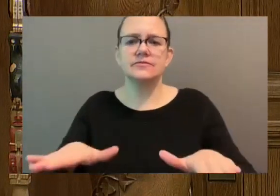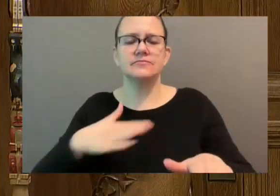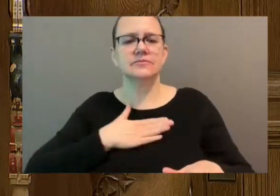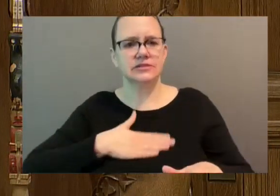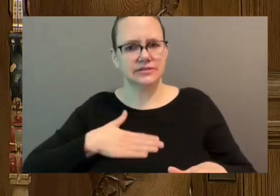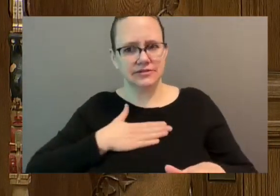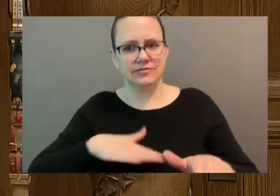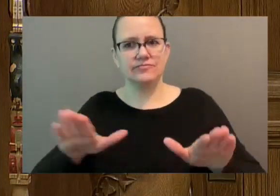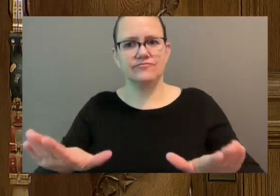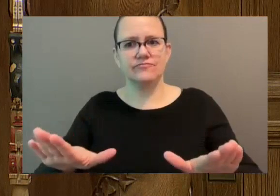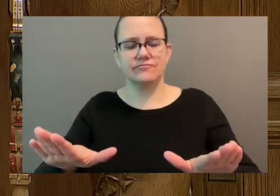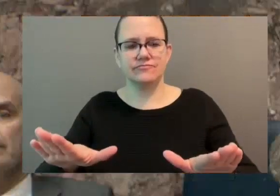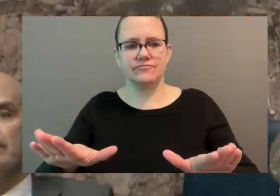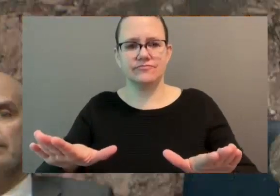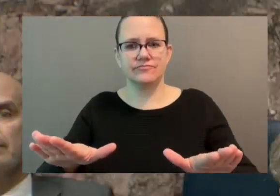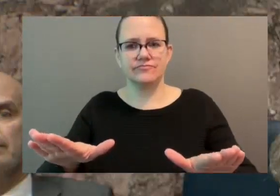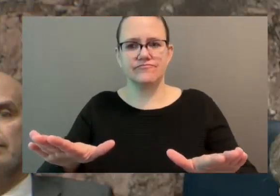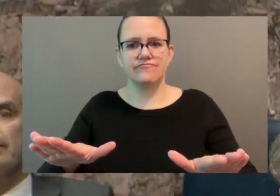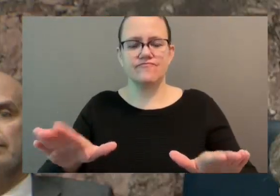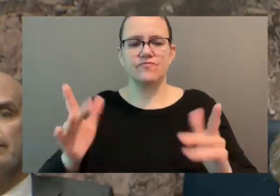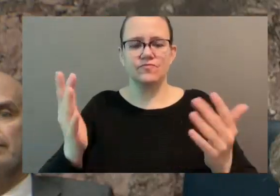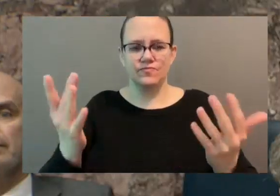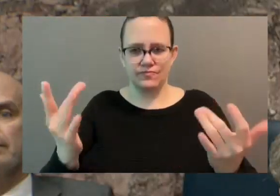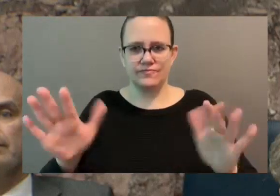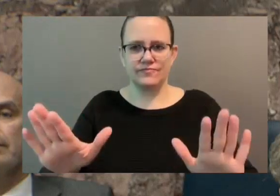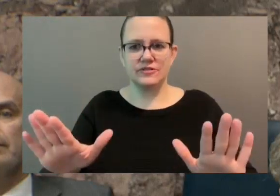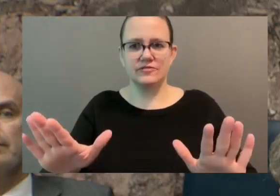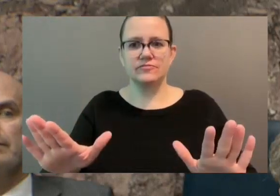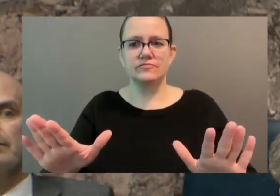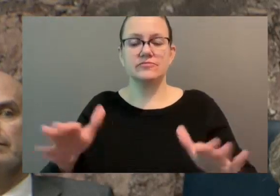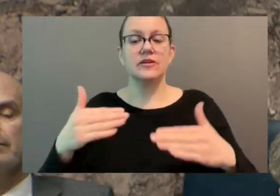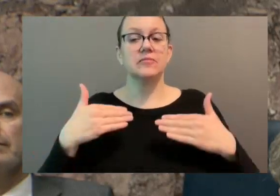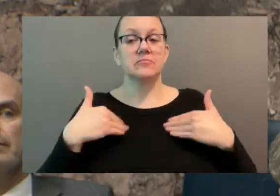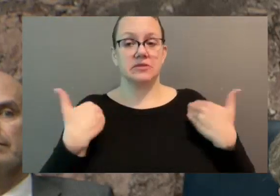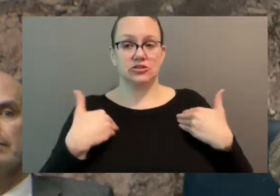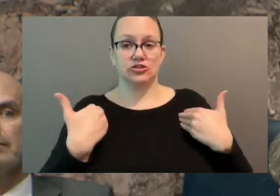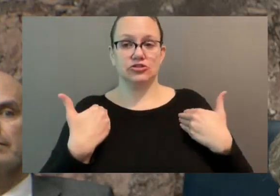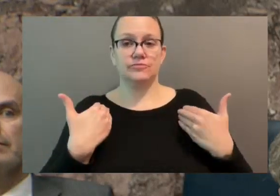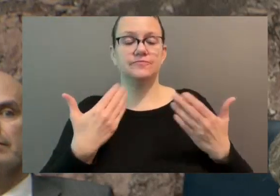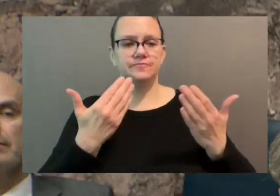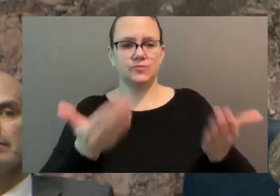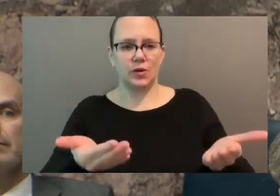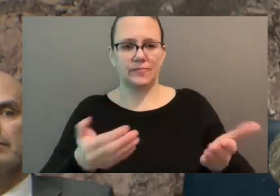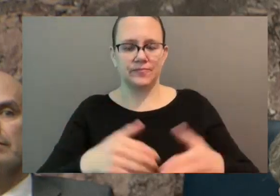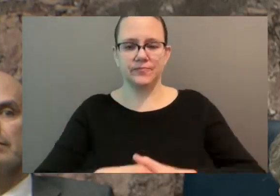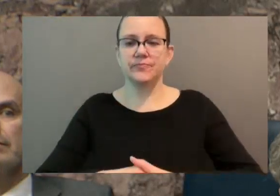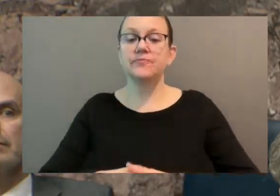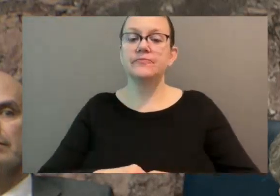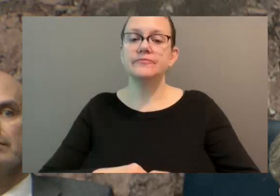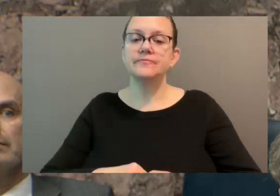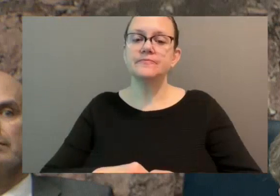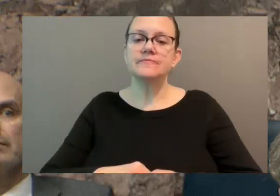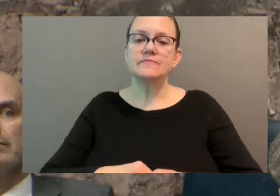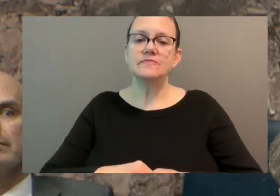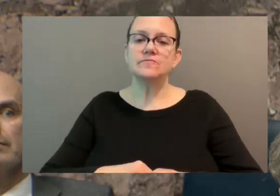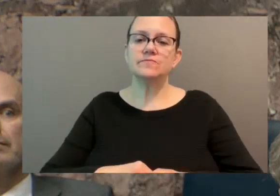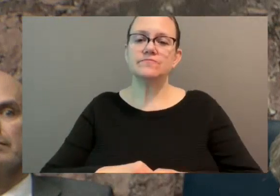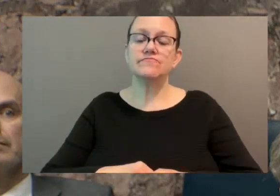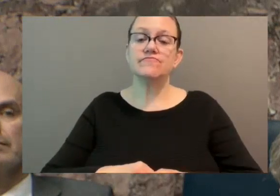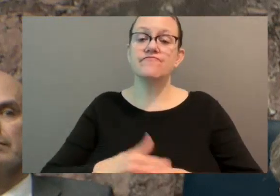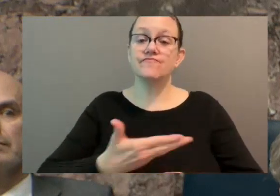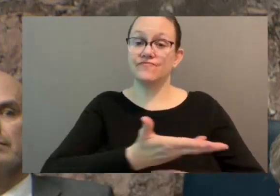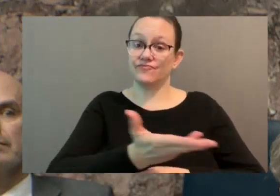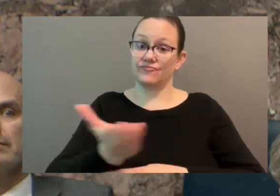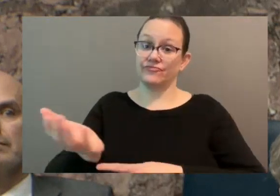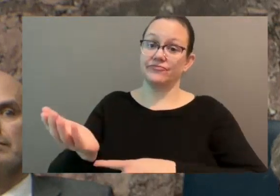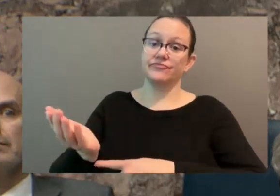Minister will continue. Thank you, Mr. Speaker. And the members are, they're obviously out of touch because we have had to build